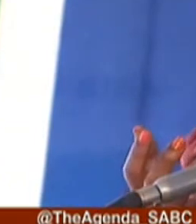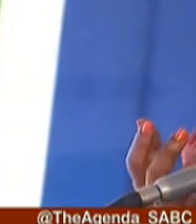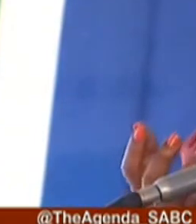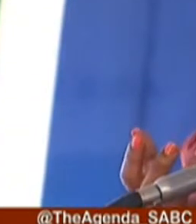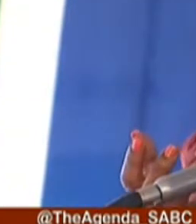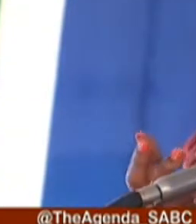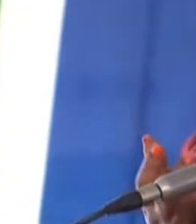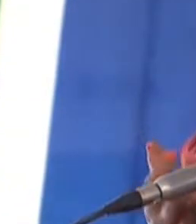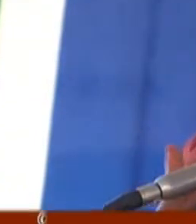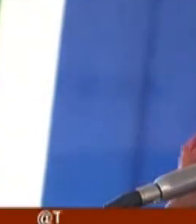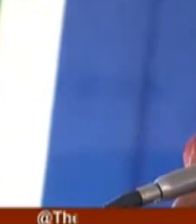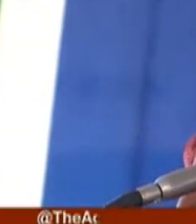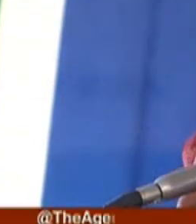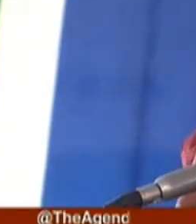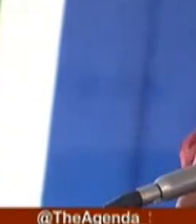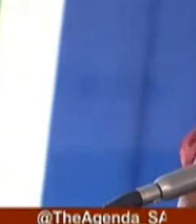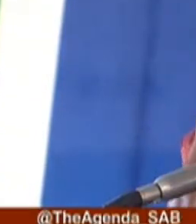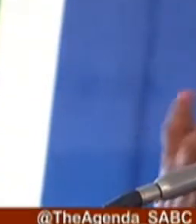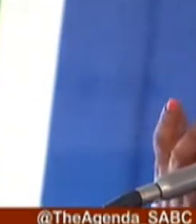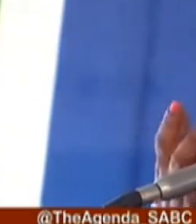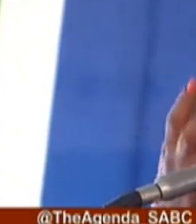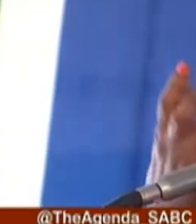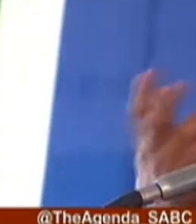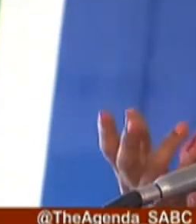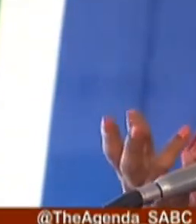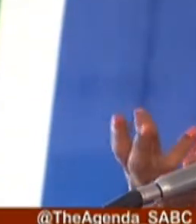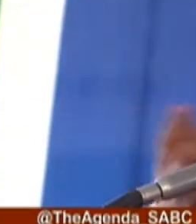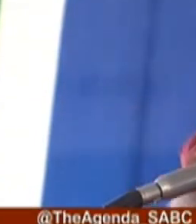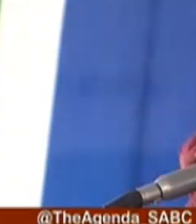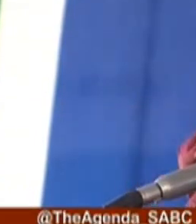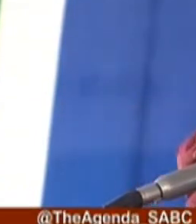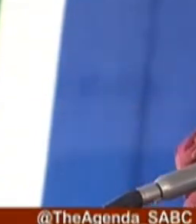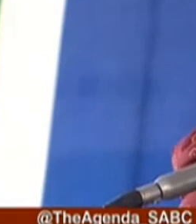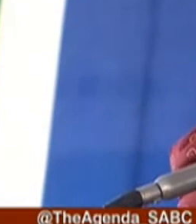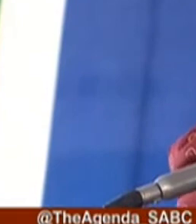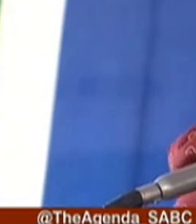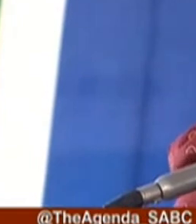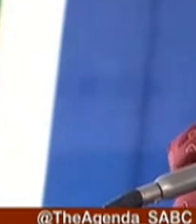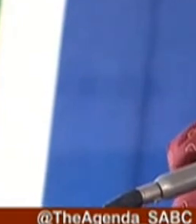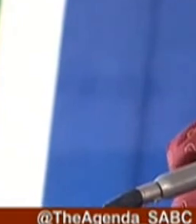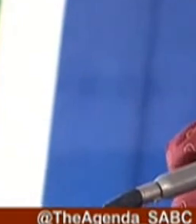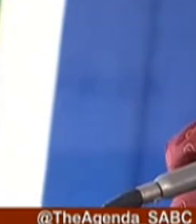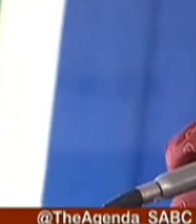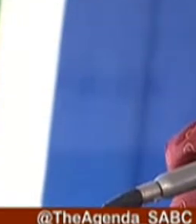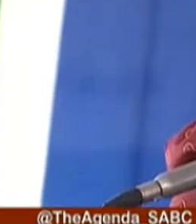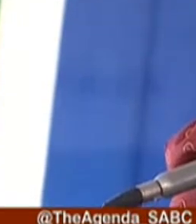Babu Asena Babu Esani